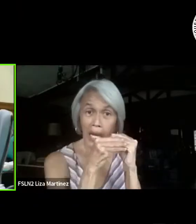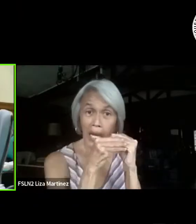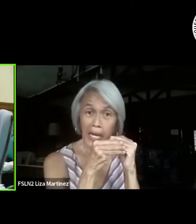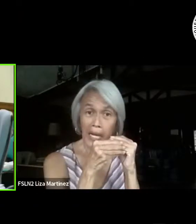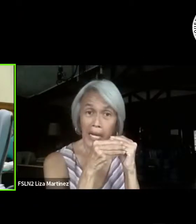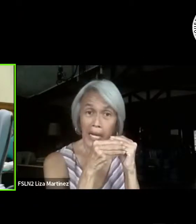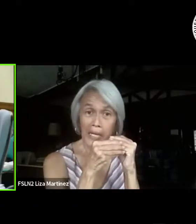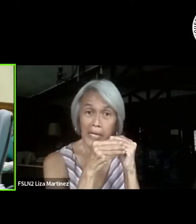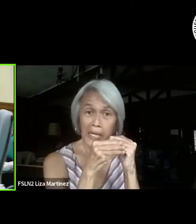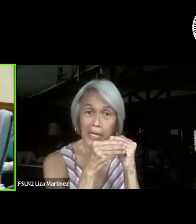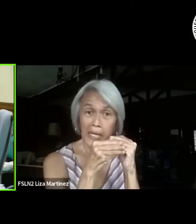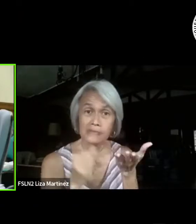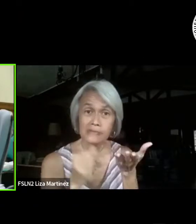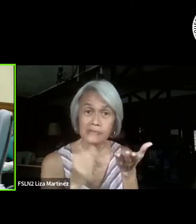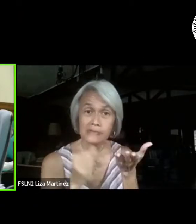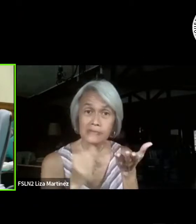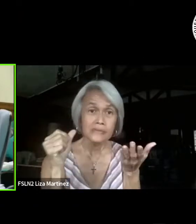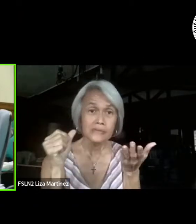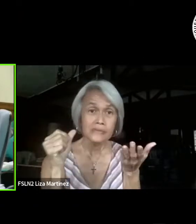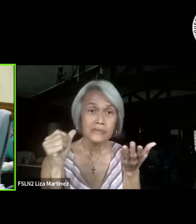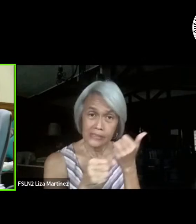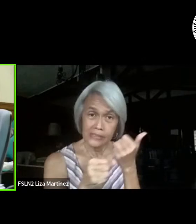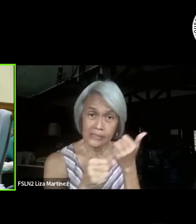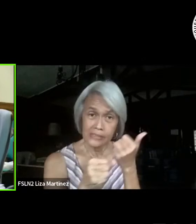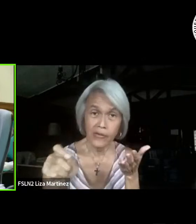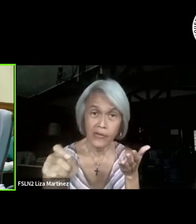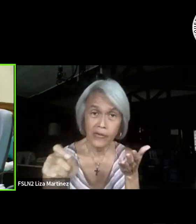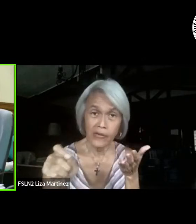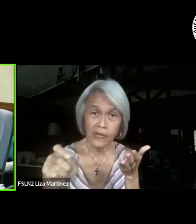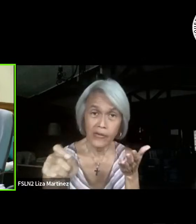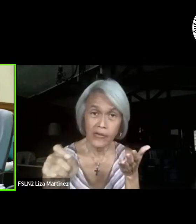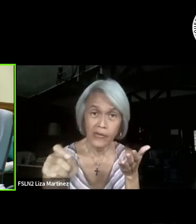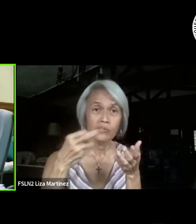you will just submit that to the committee?